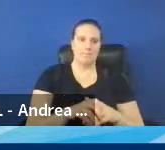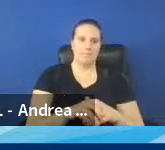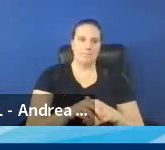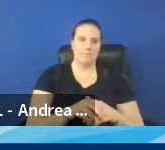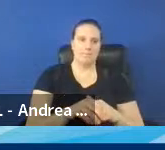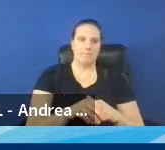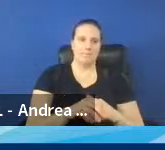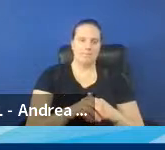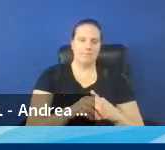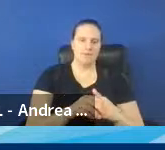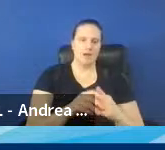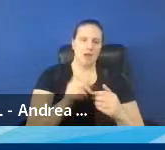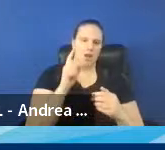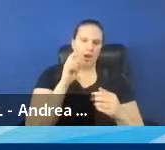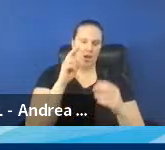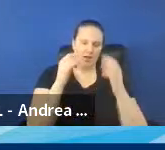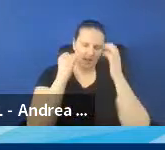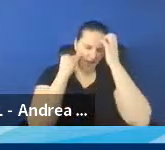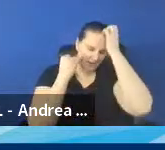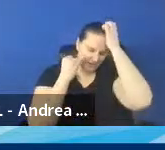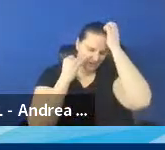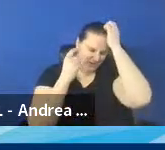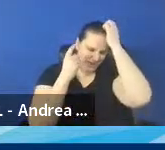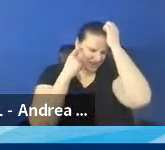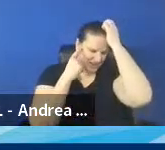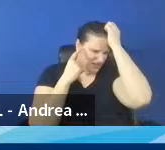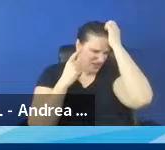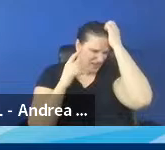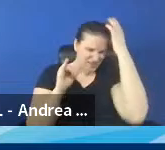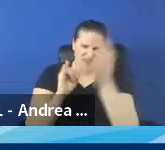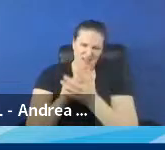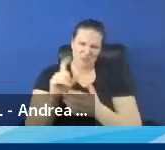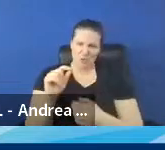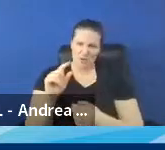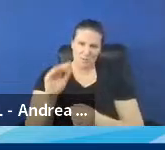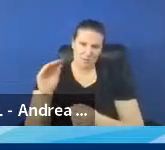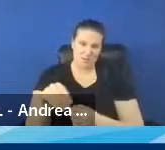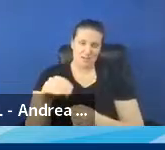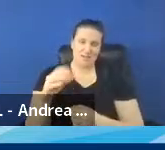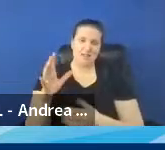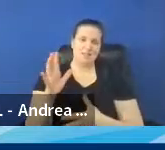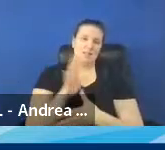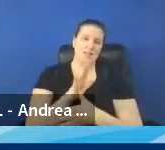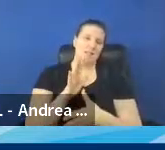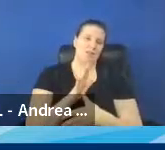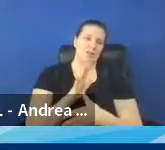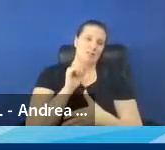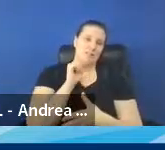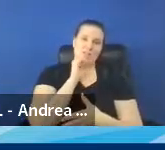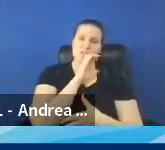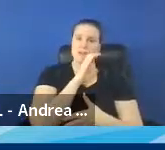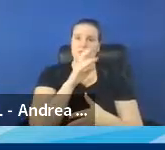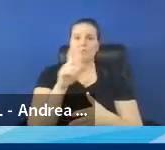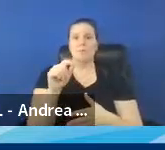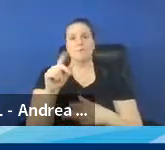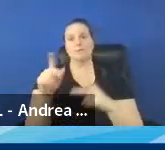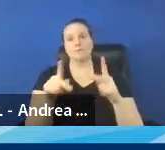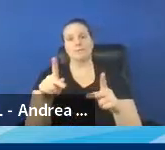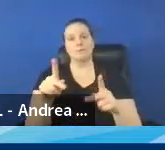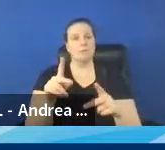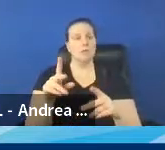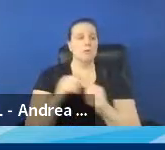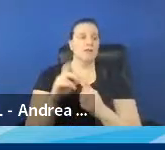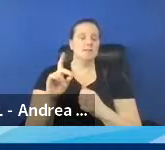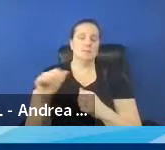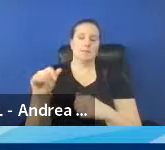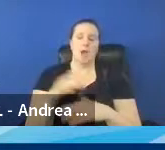I think if I remember the numbers correctly, it was 20% seniors and 20% people with disabilities within the program area